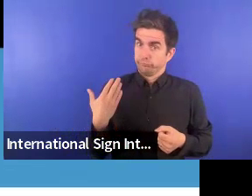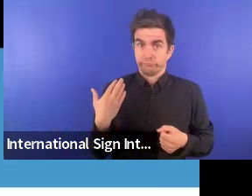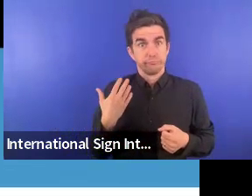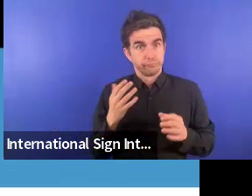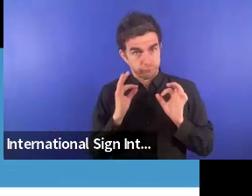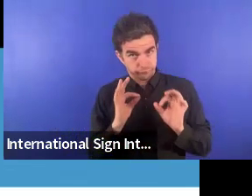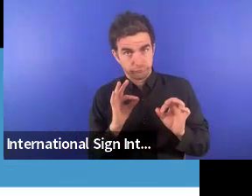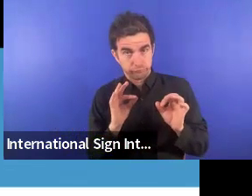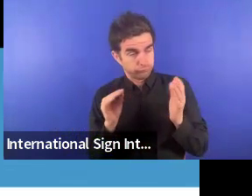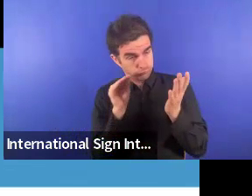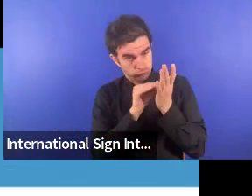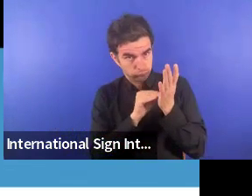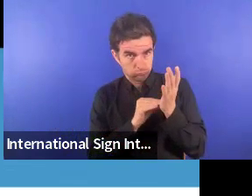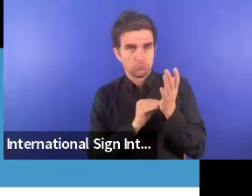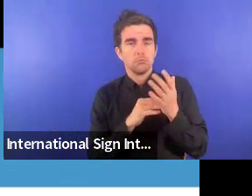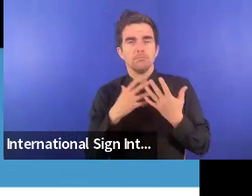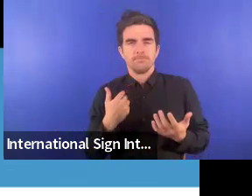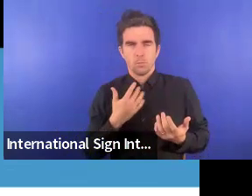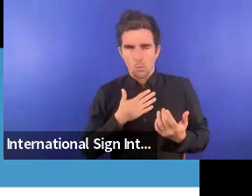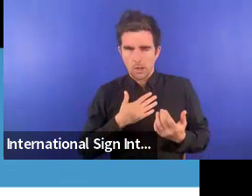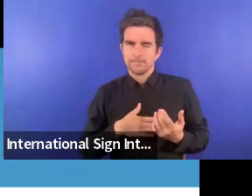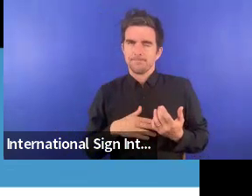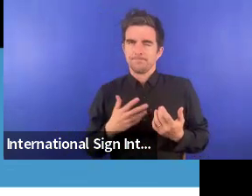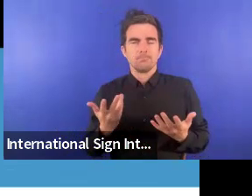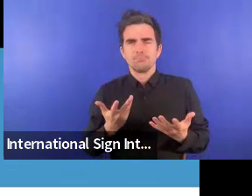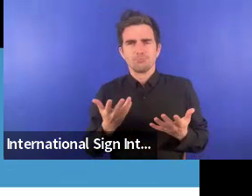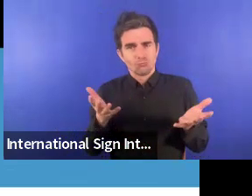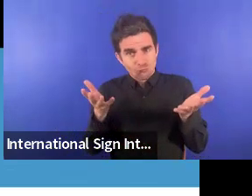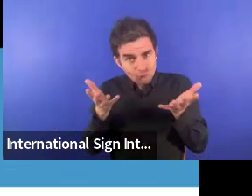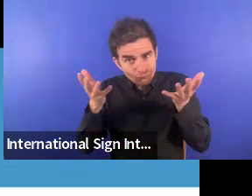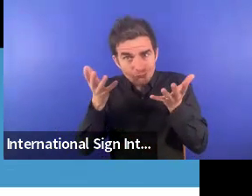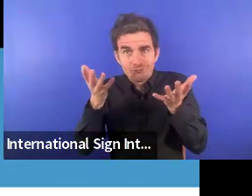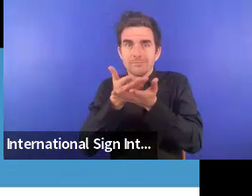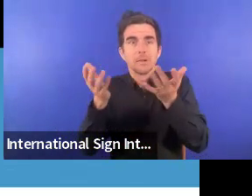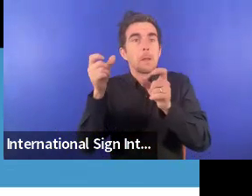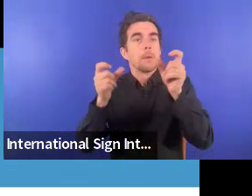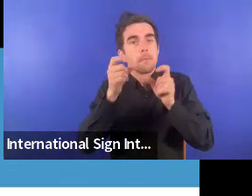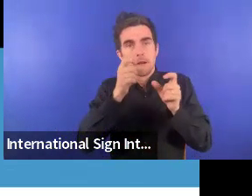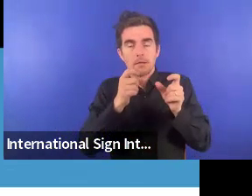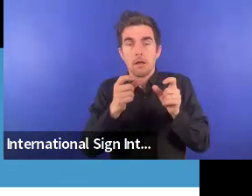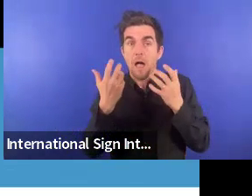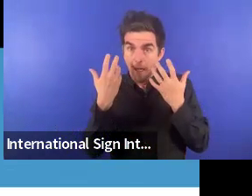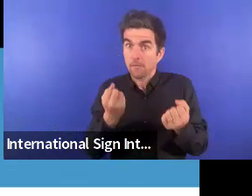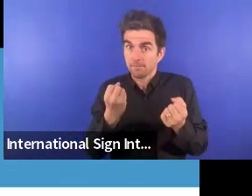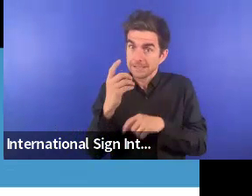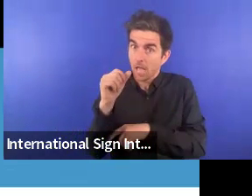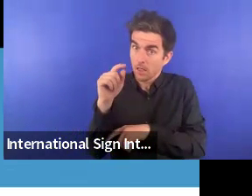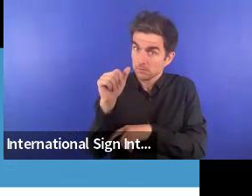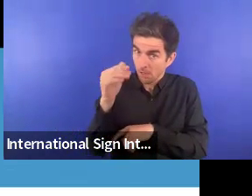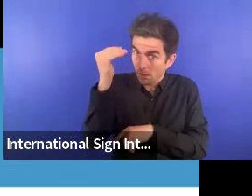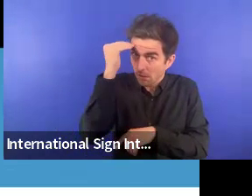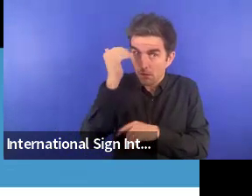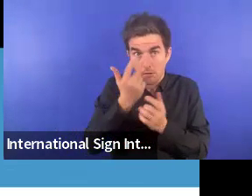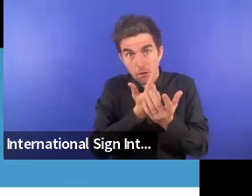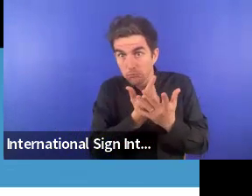everybody to use data to customize their letters. So these are some of the